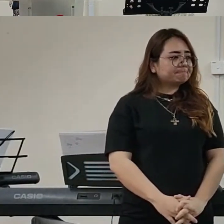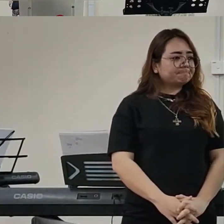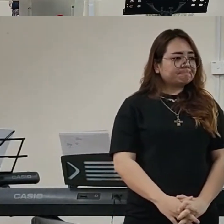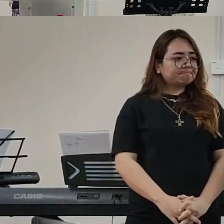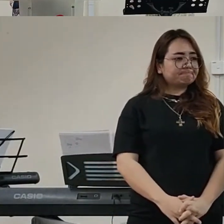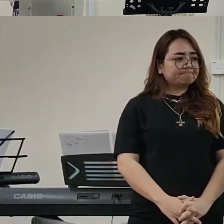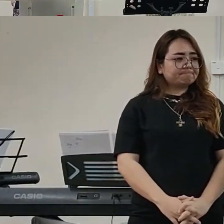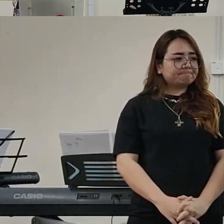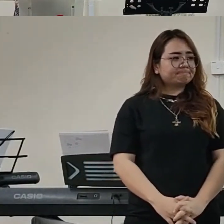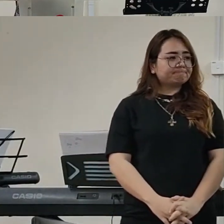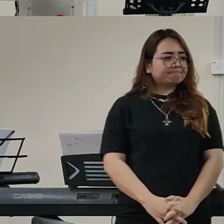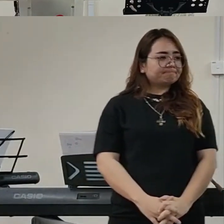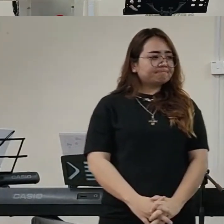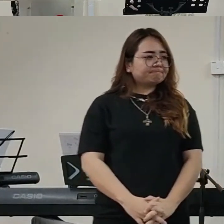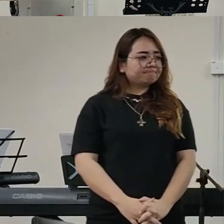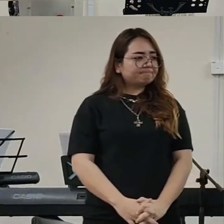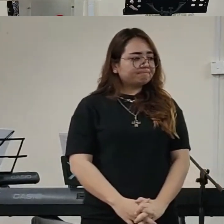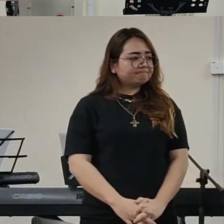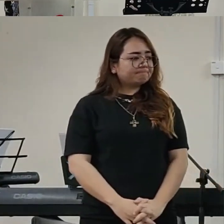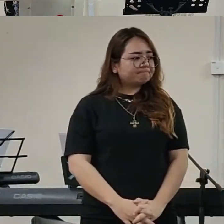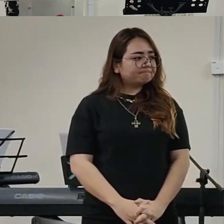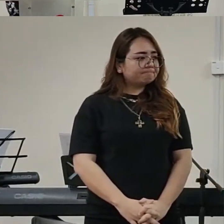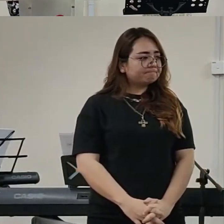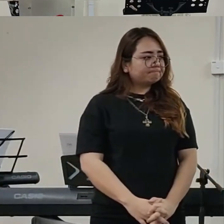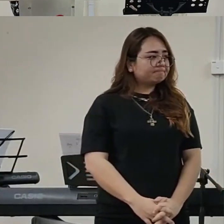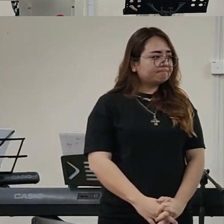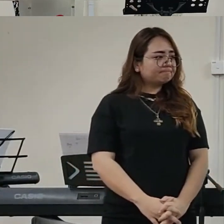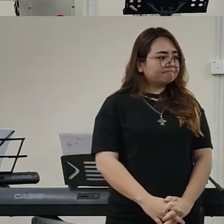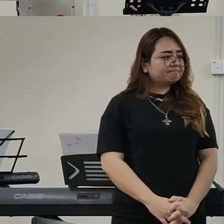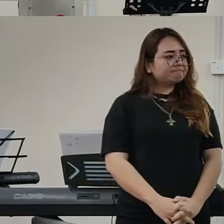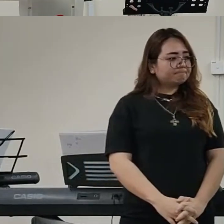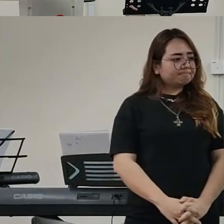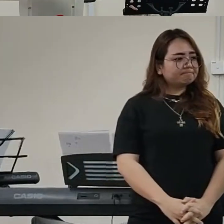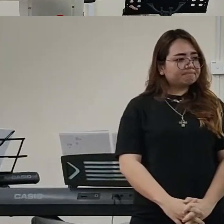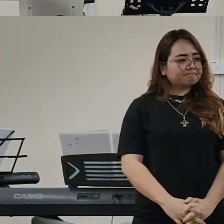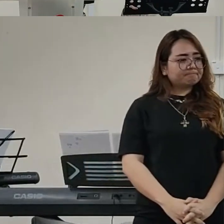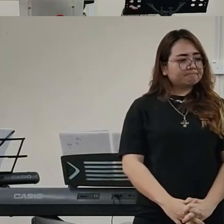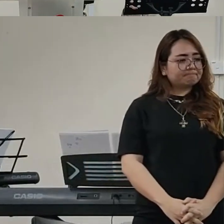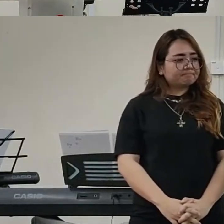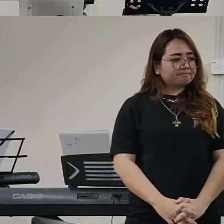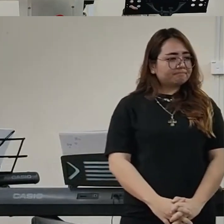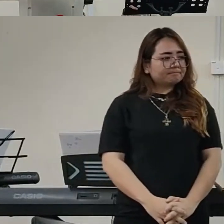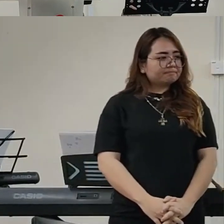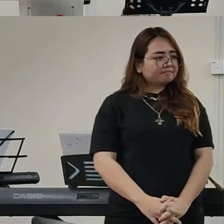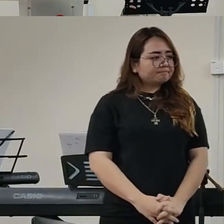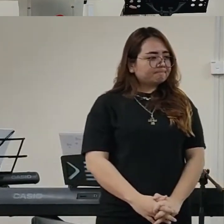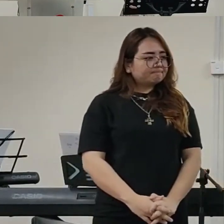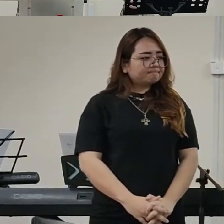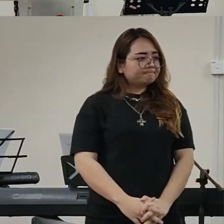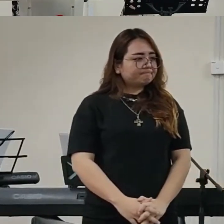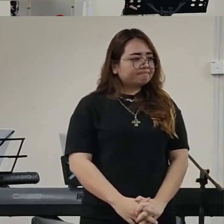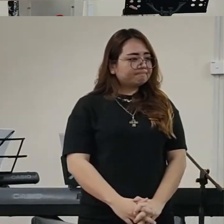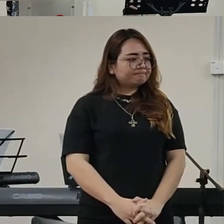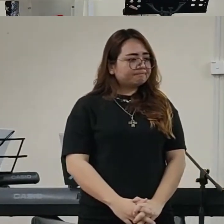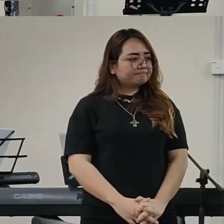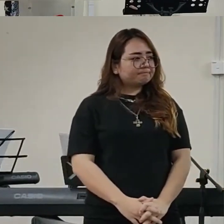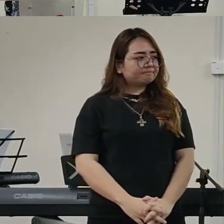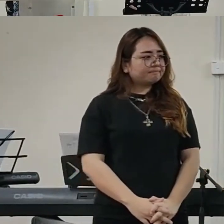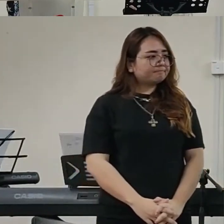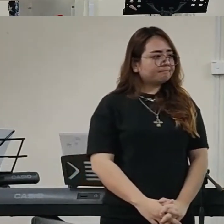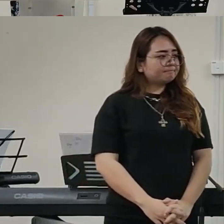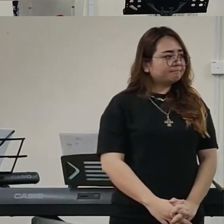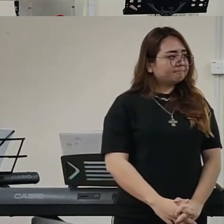facts? Yeah, so if you want to go through that again, then Deacon Didi will share the notes. She will share the notes